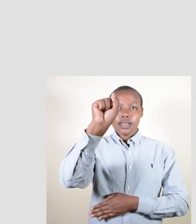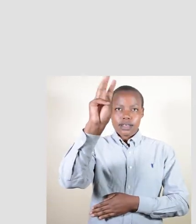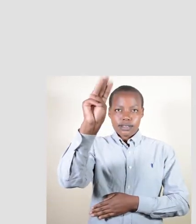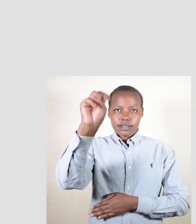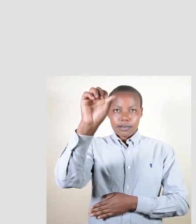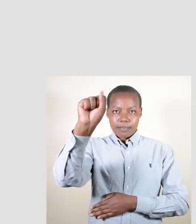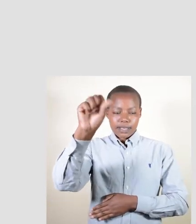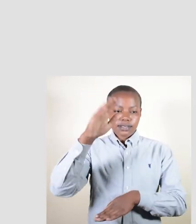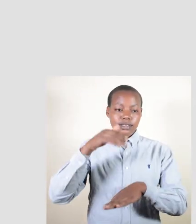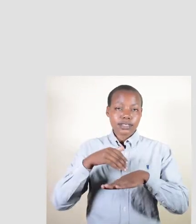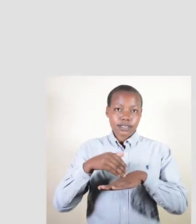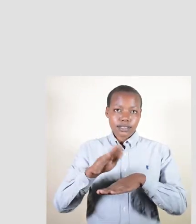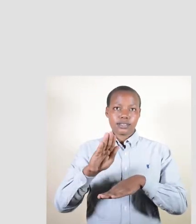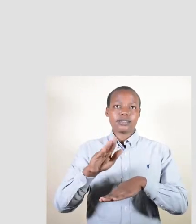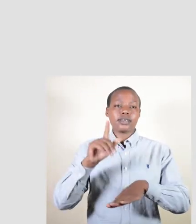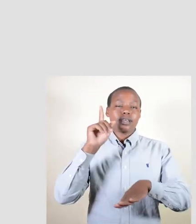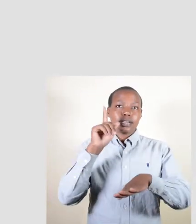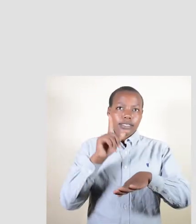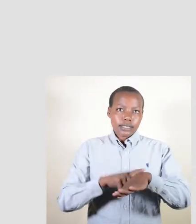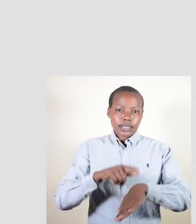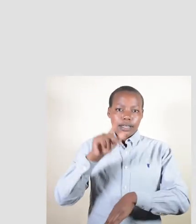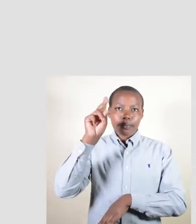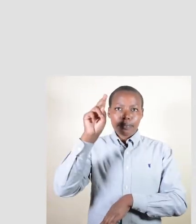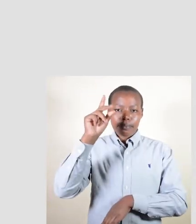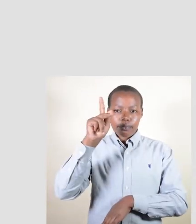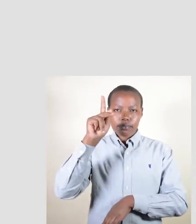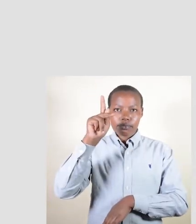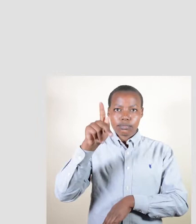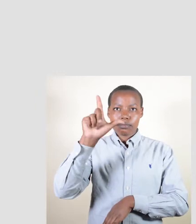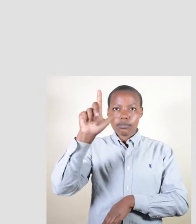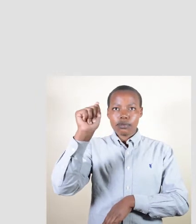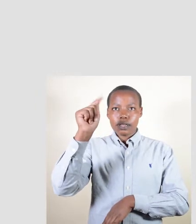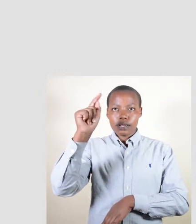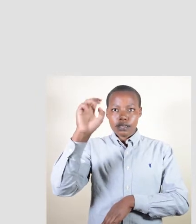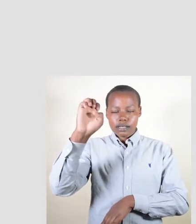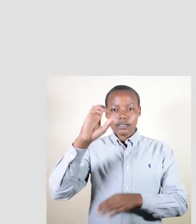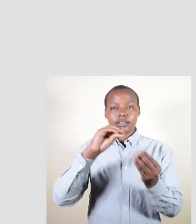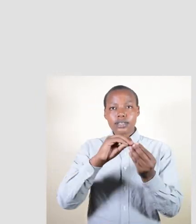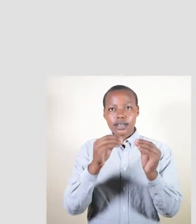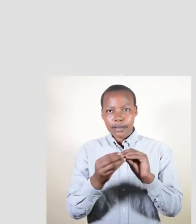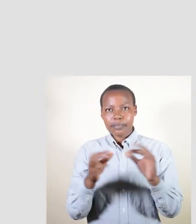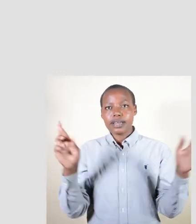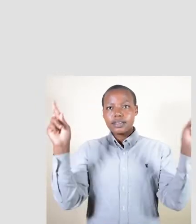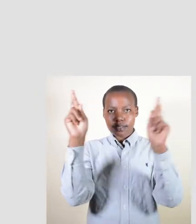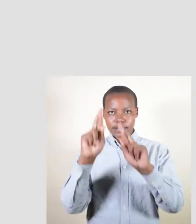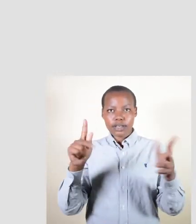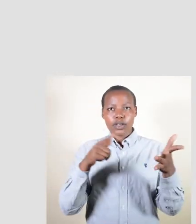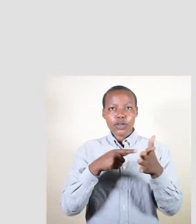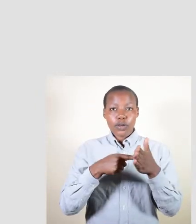An SMS notification will be sent once the number plate is ready. The charges is